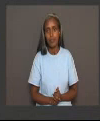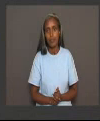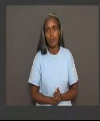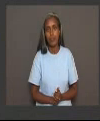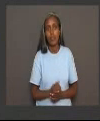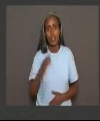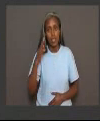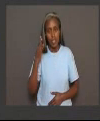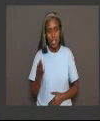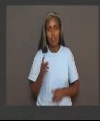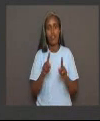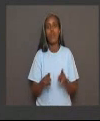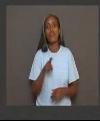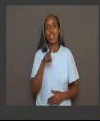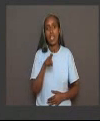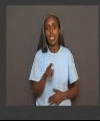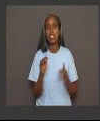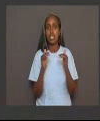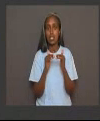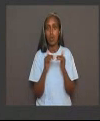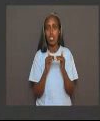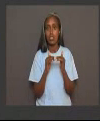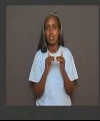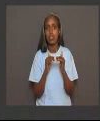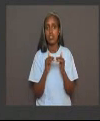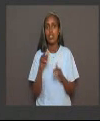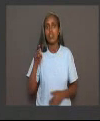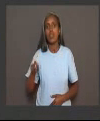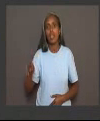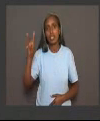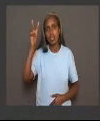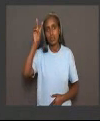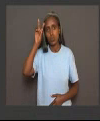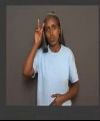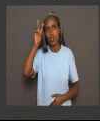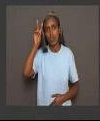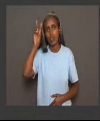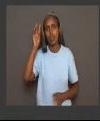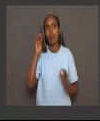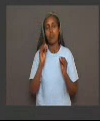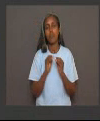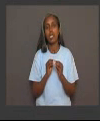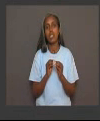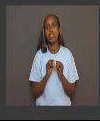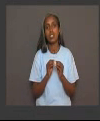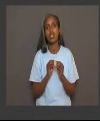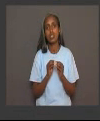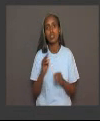Let f of x equal x squared plus